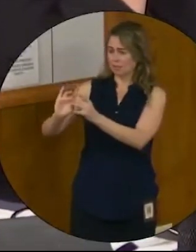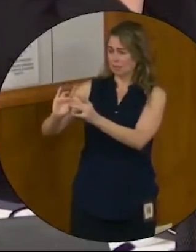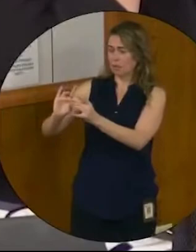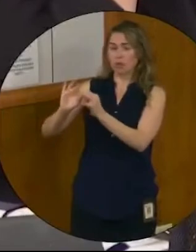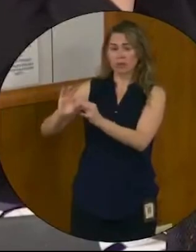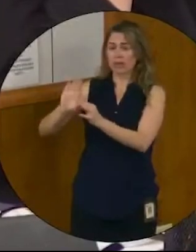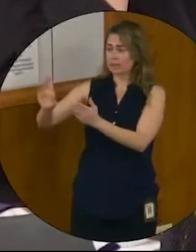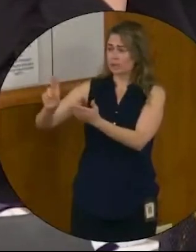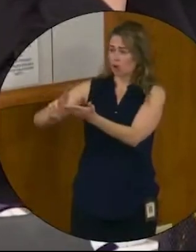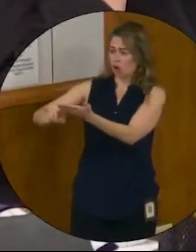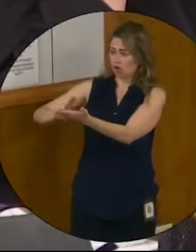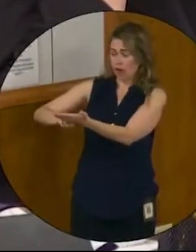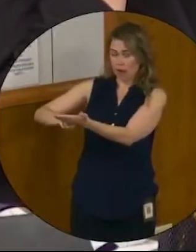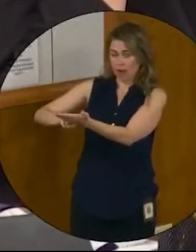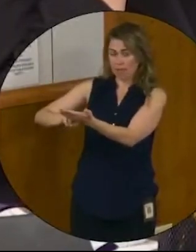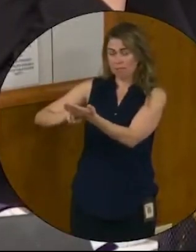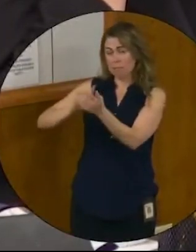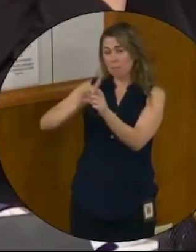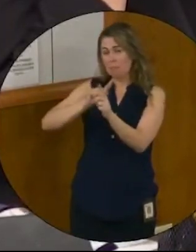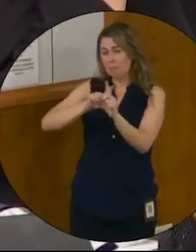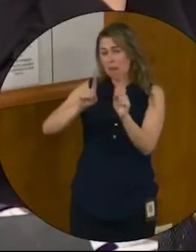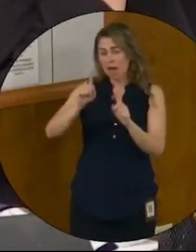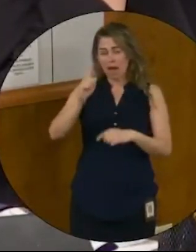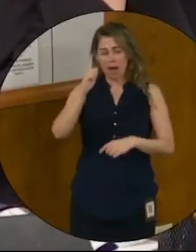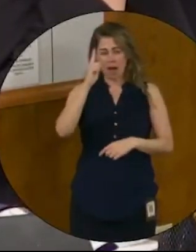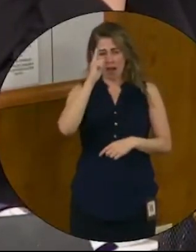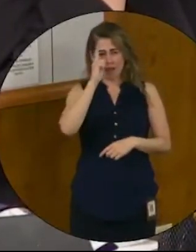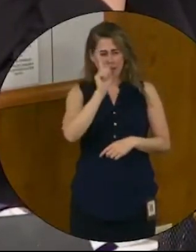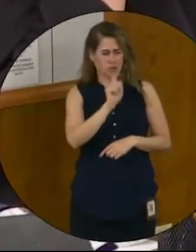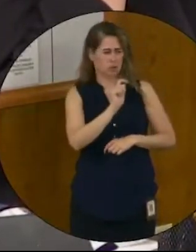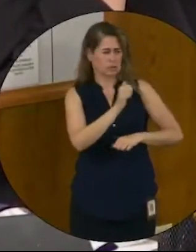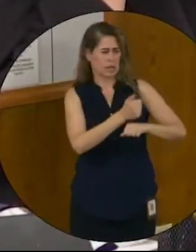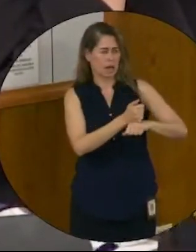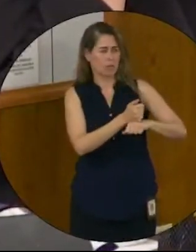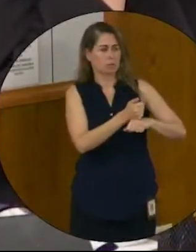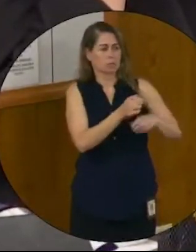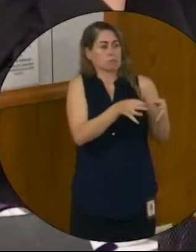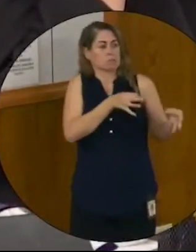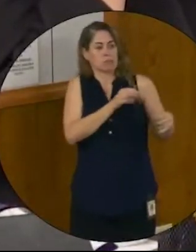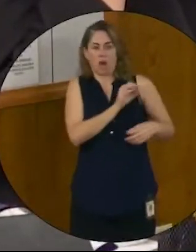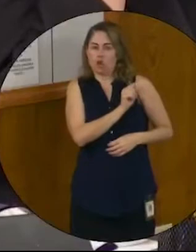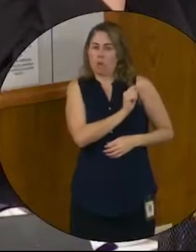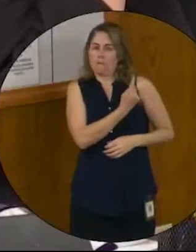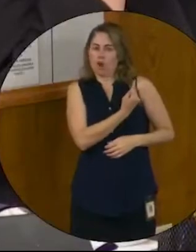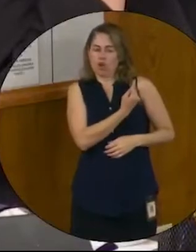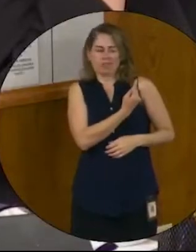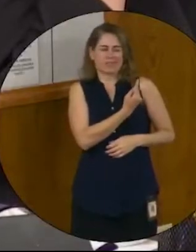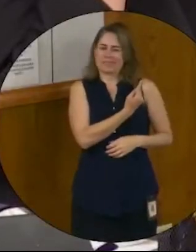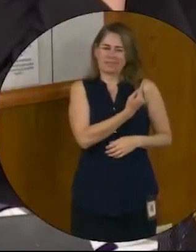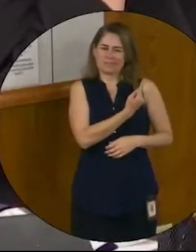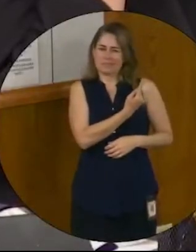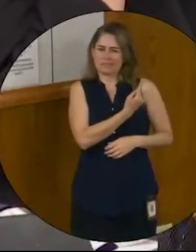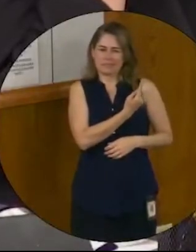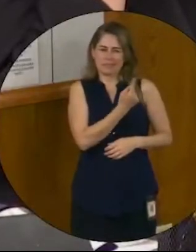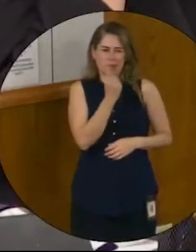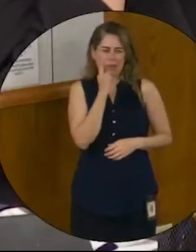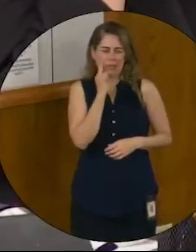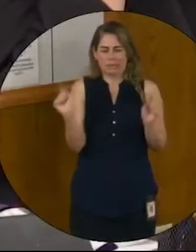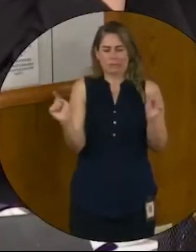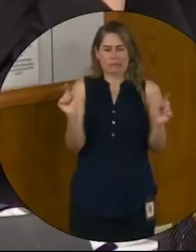his contract, but I don't think that having to set, like October 1st, I believe that it would